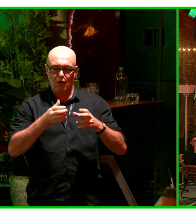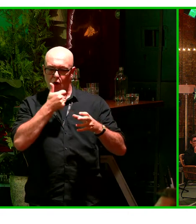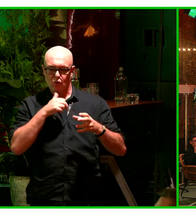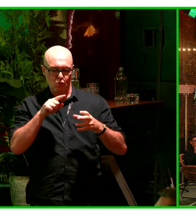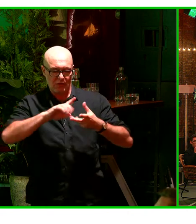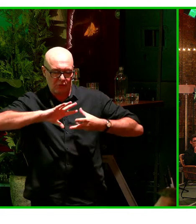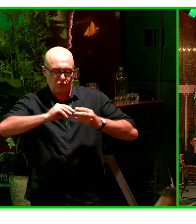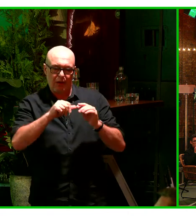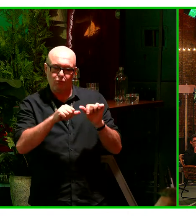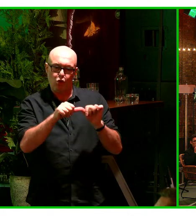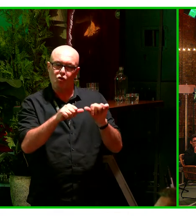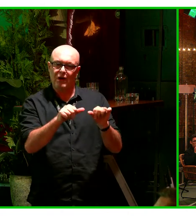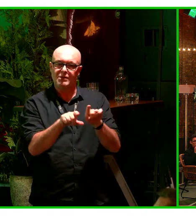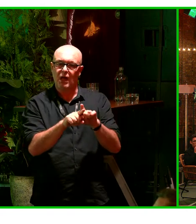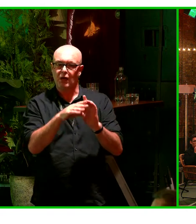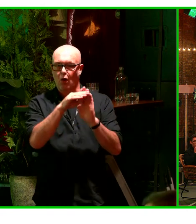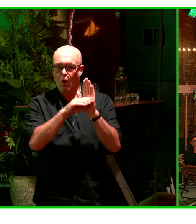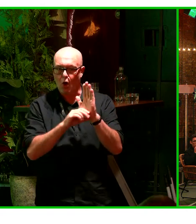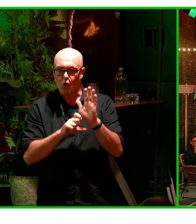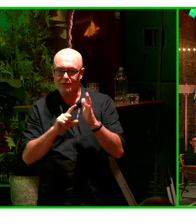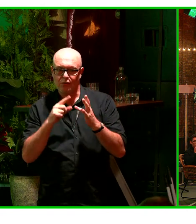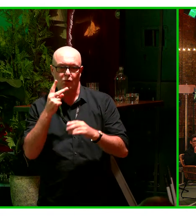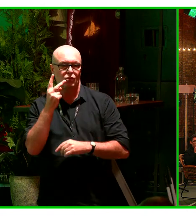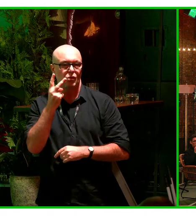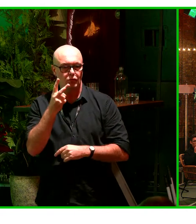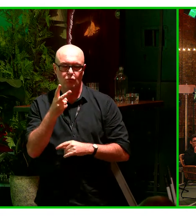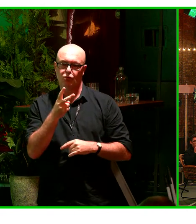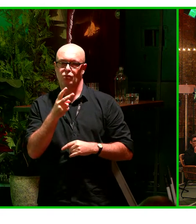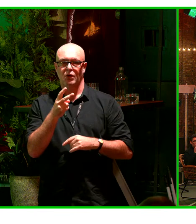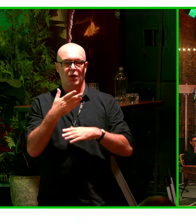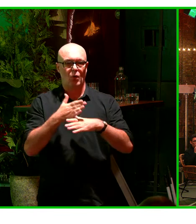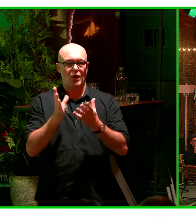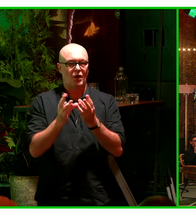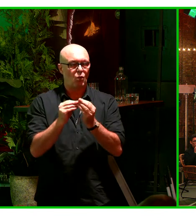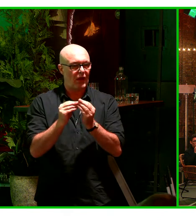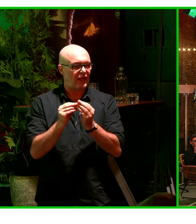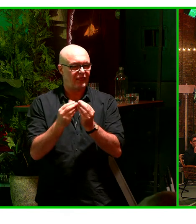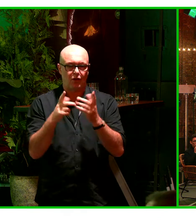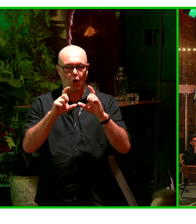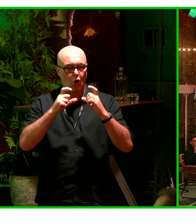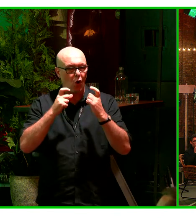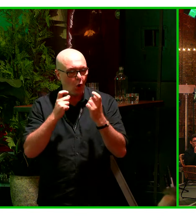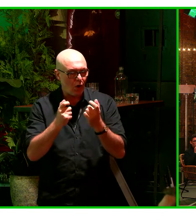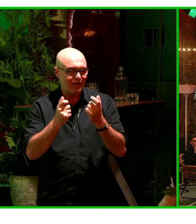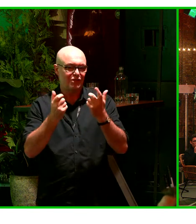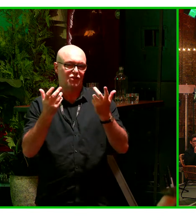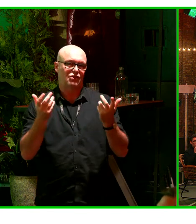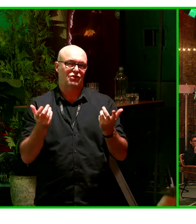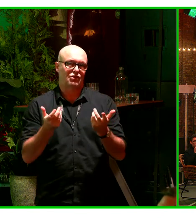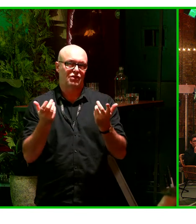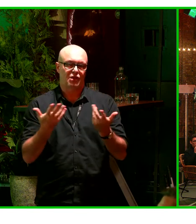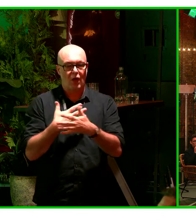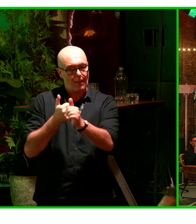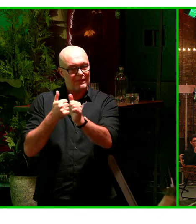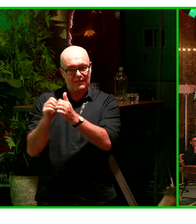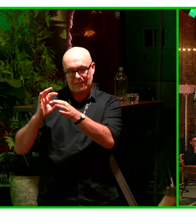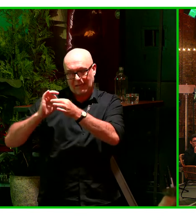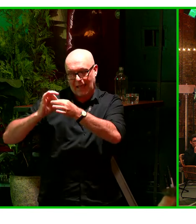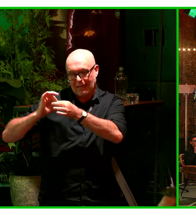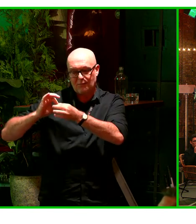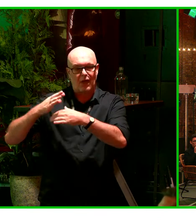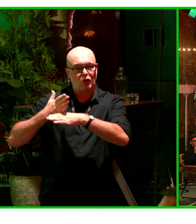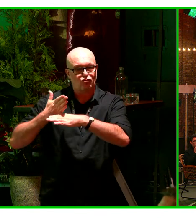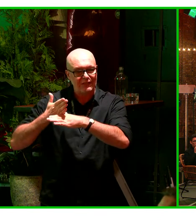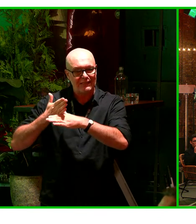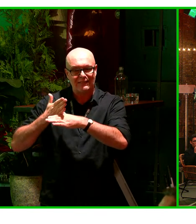So we've got a low carbon skills academy with the chambers working with the FE colleges. We've got our businesses engaged with the careers hub and